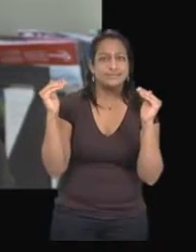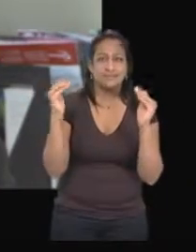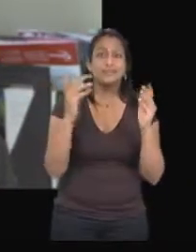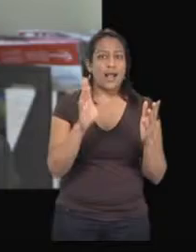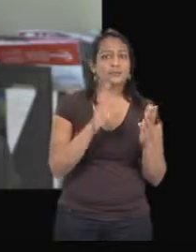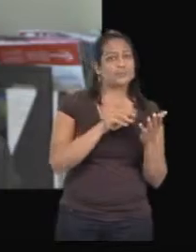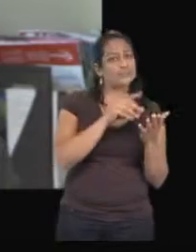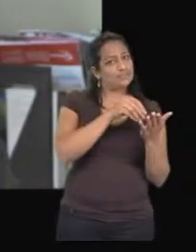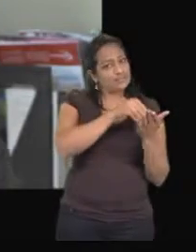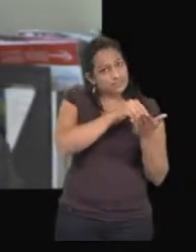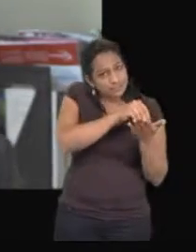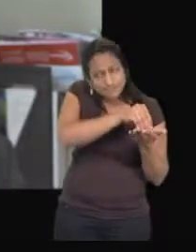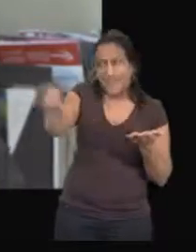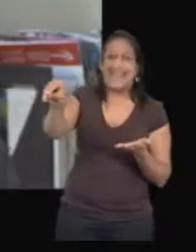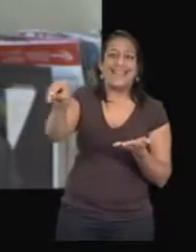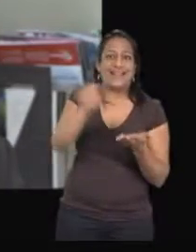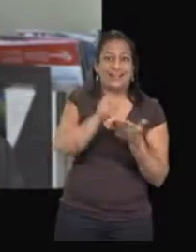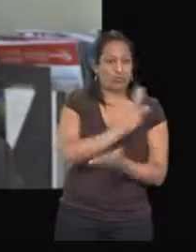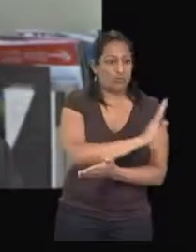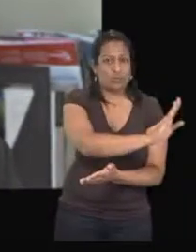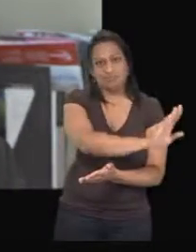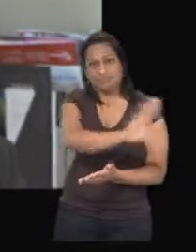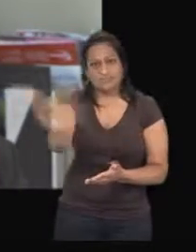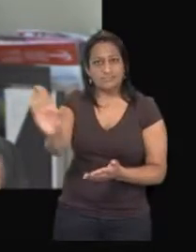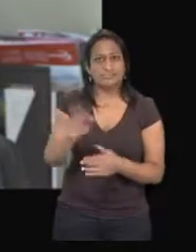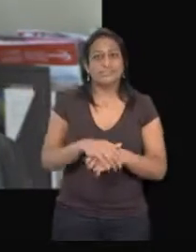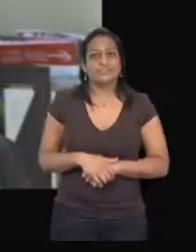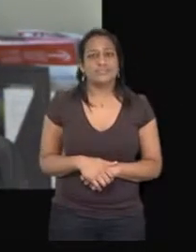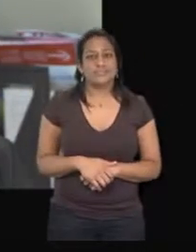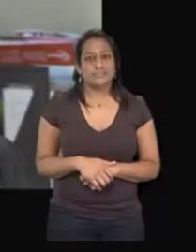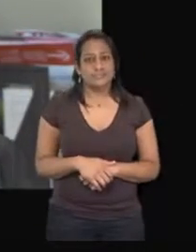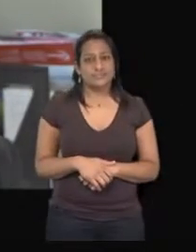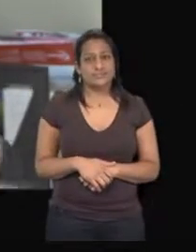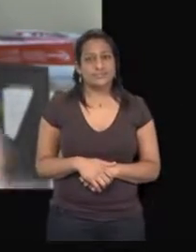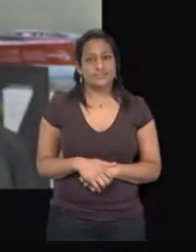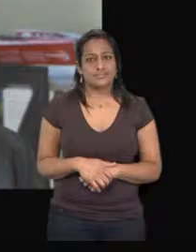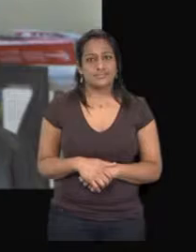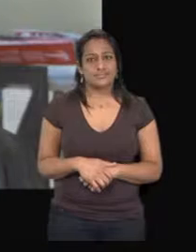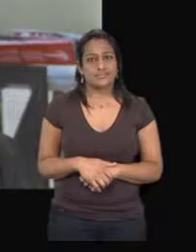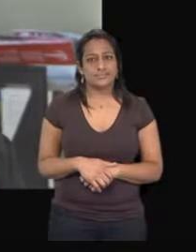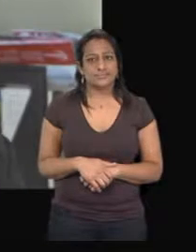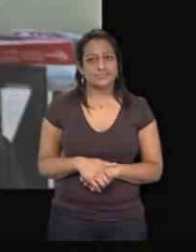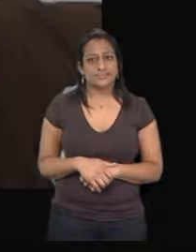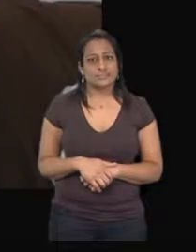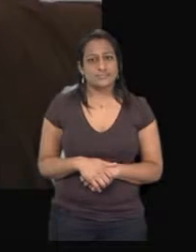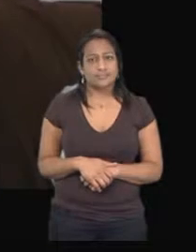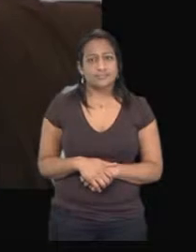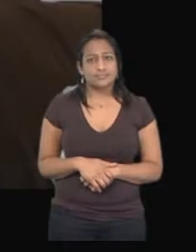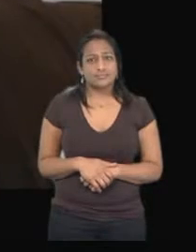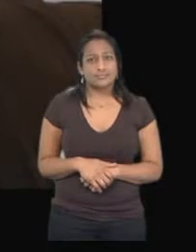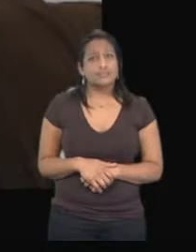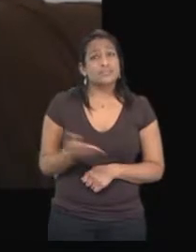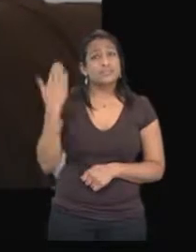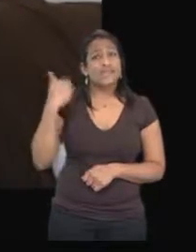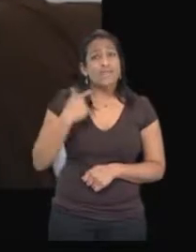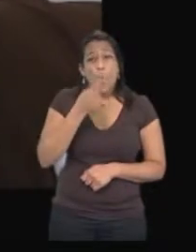part of work at that given time. It is the service users who are actually holding the funds that pays for this care. Well, I used to